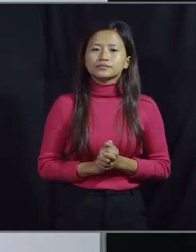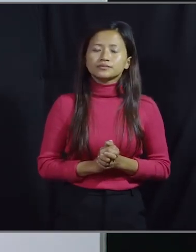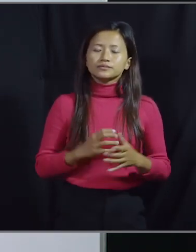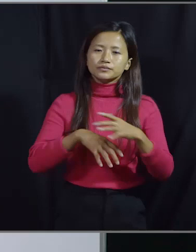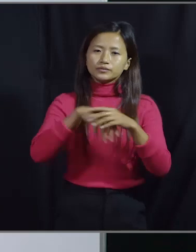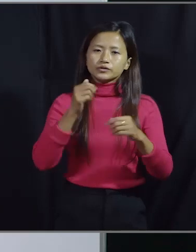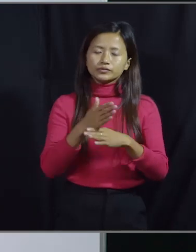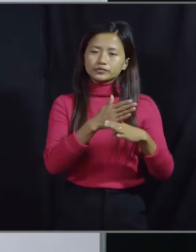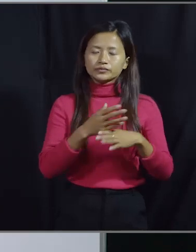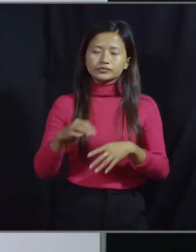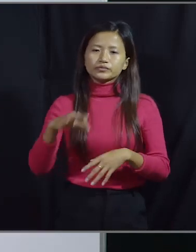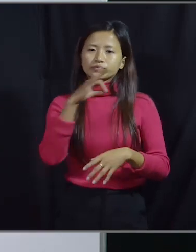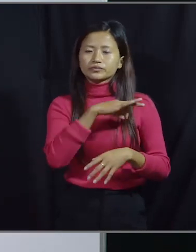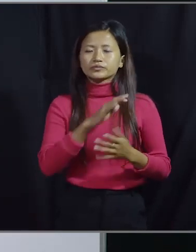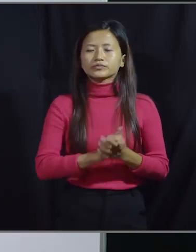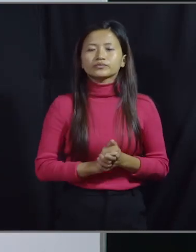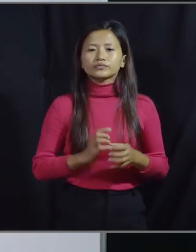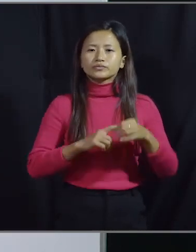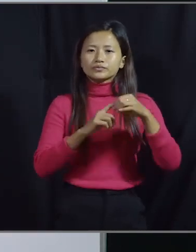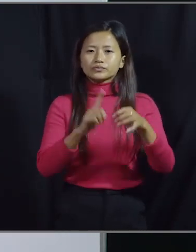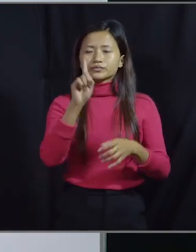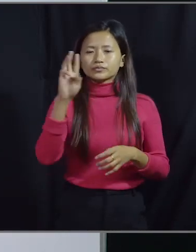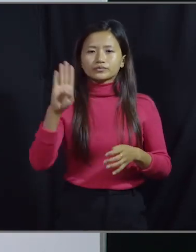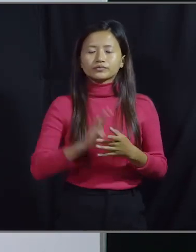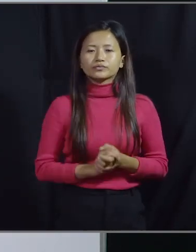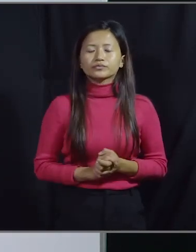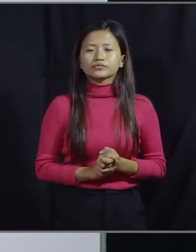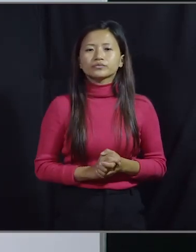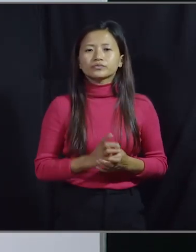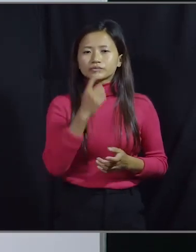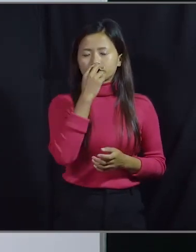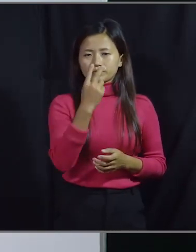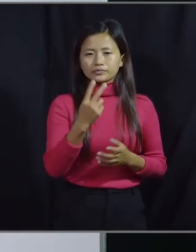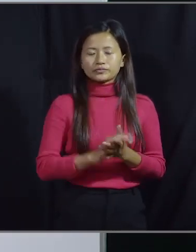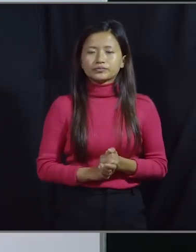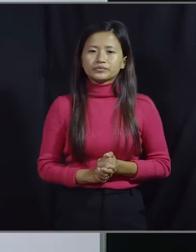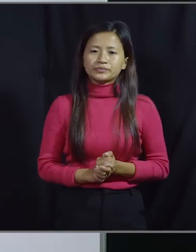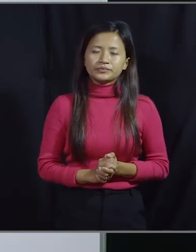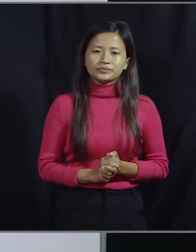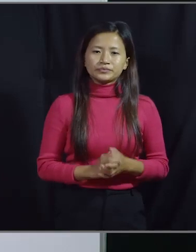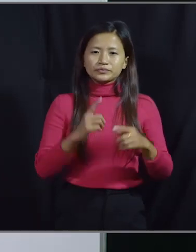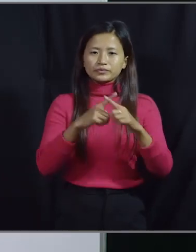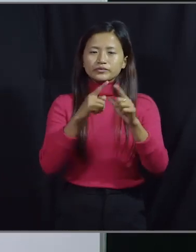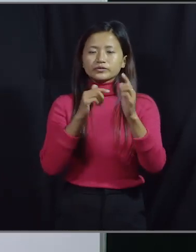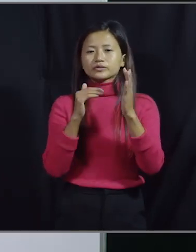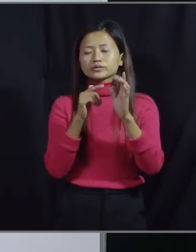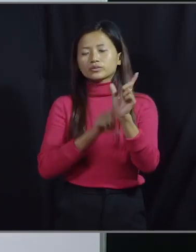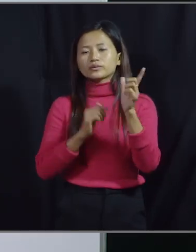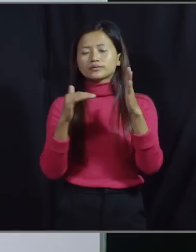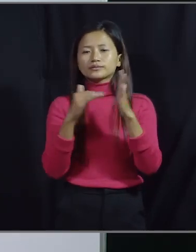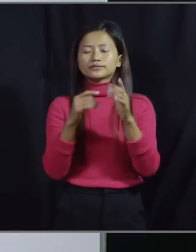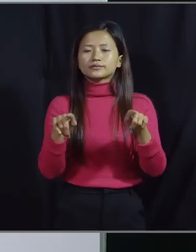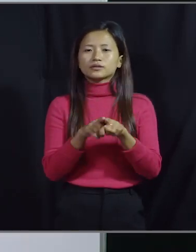share of profits. Question number 14. Let's see question number 14. X, Y and Z